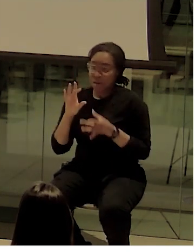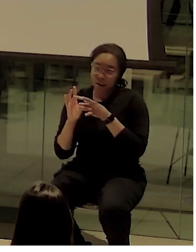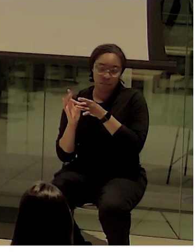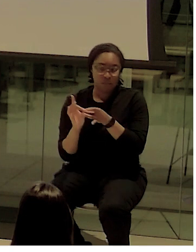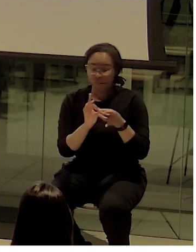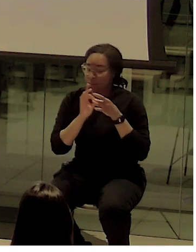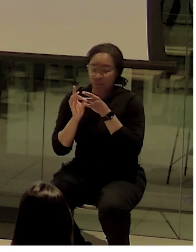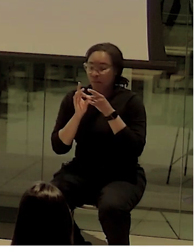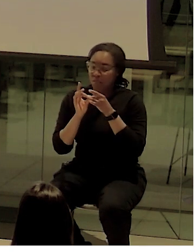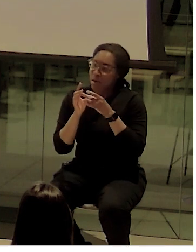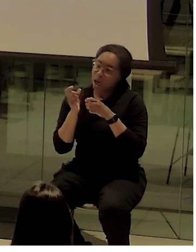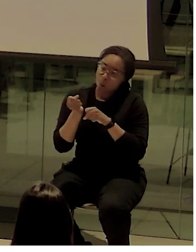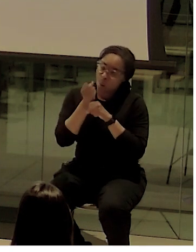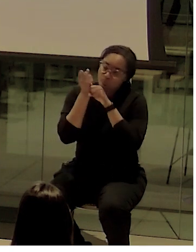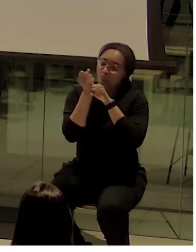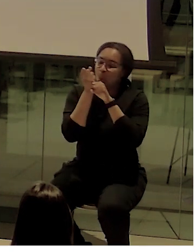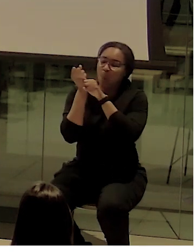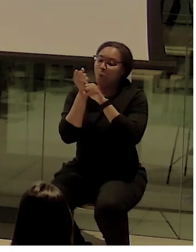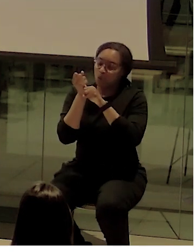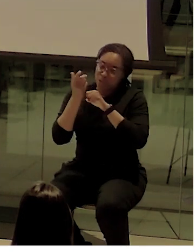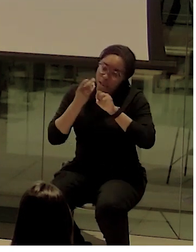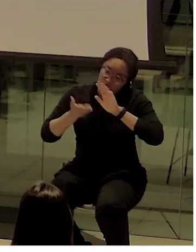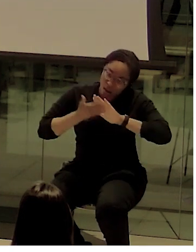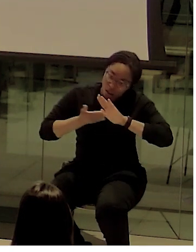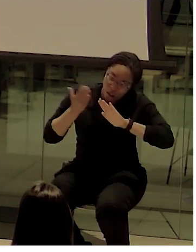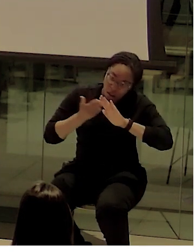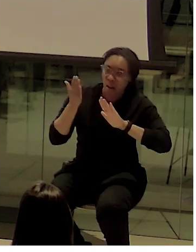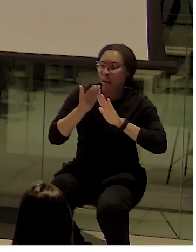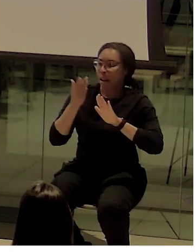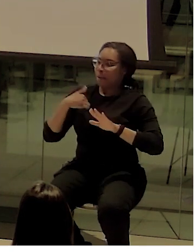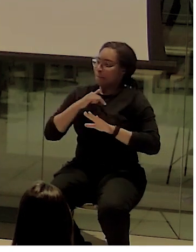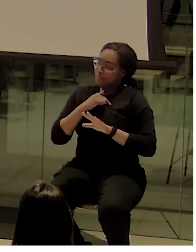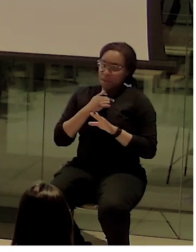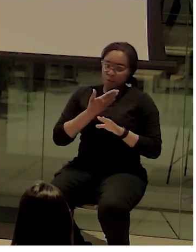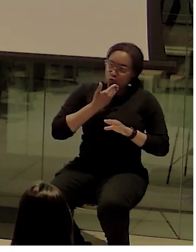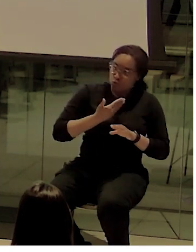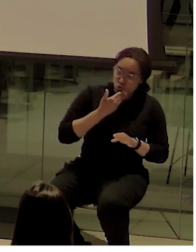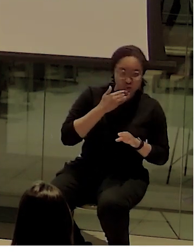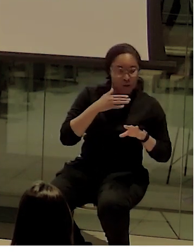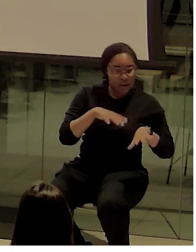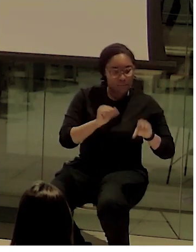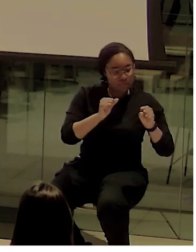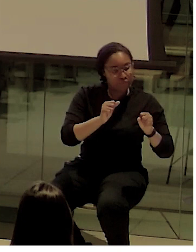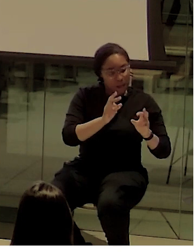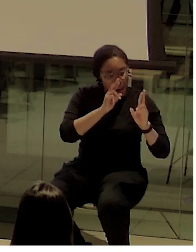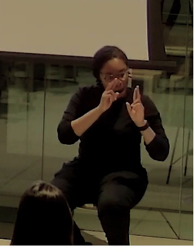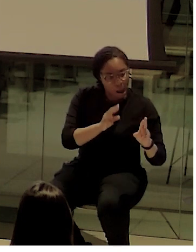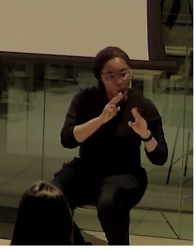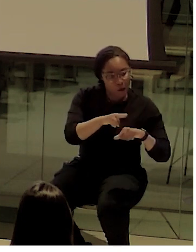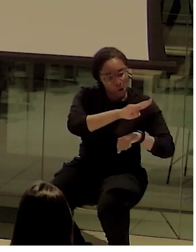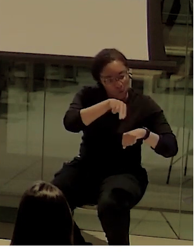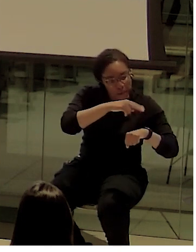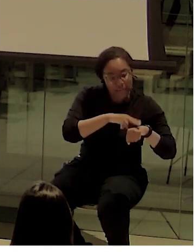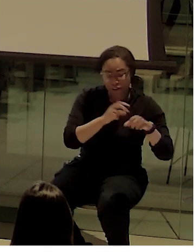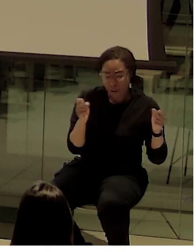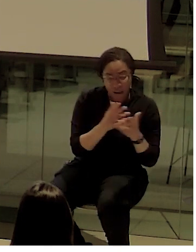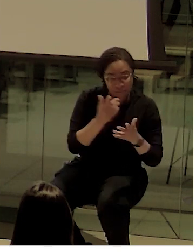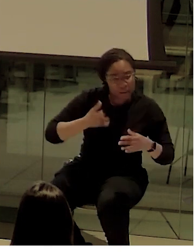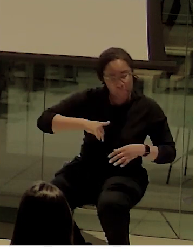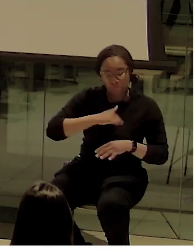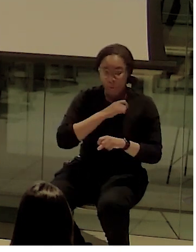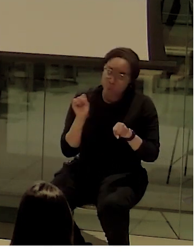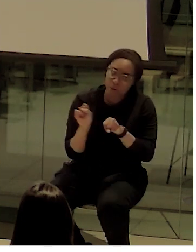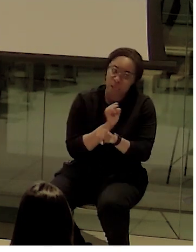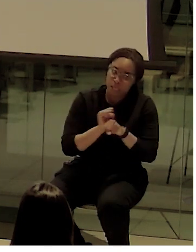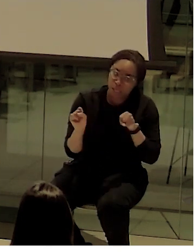best, keeping the motor running on civilization, being good and preserving nature and all the stuff worth working and living for. Anyway, this